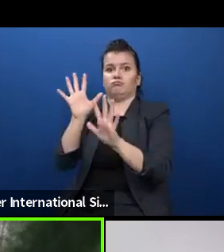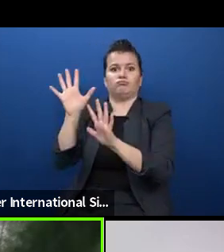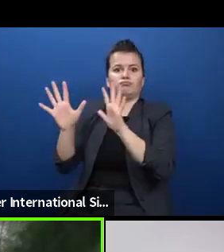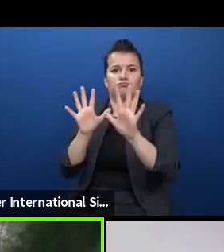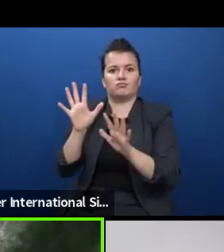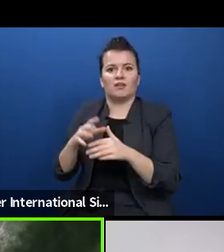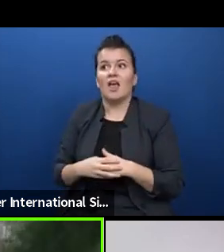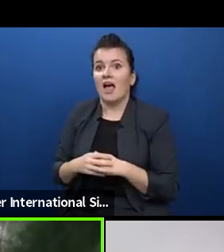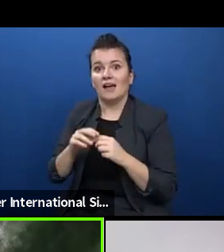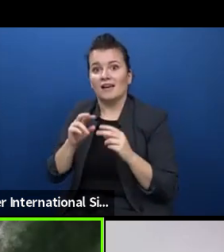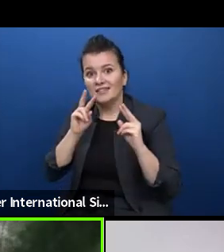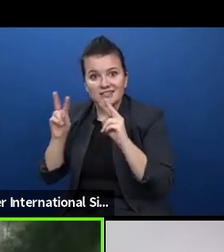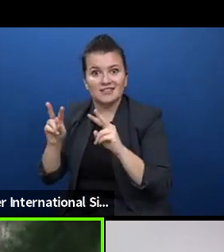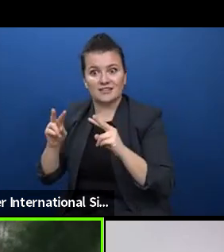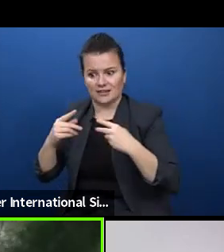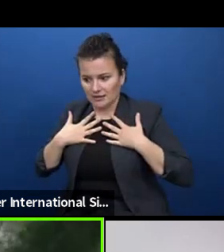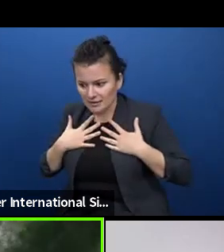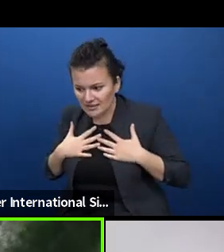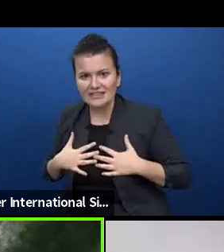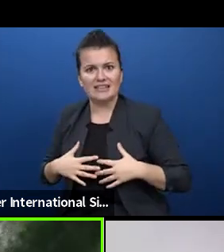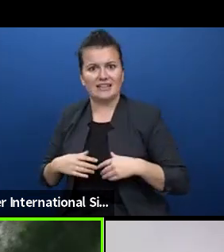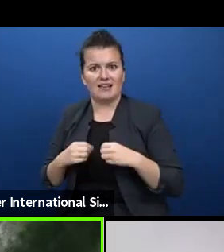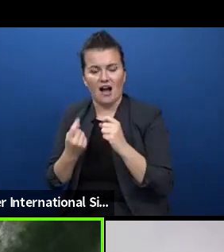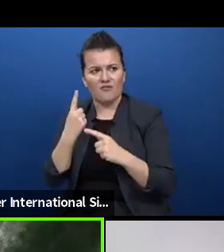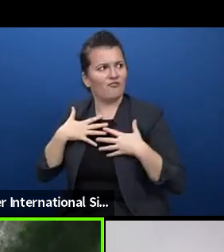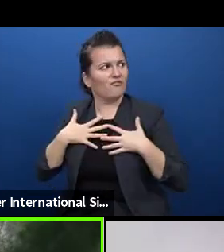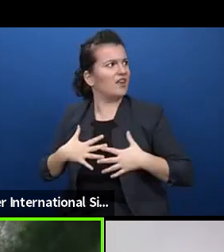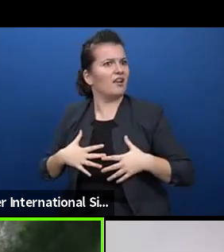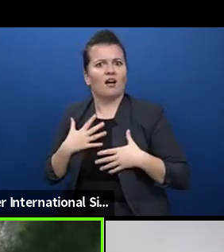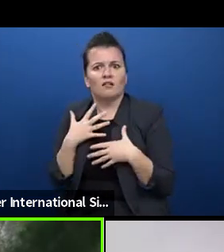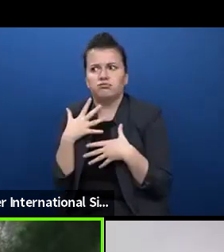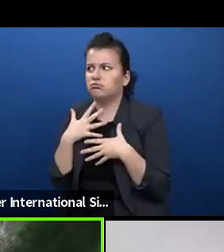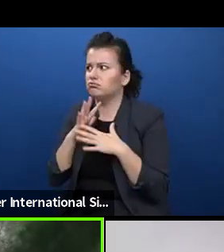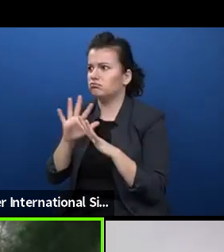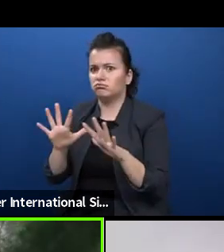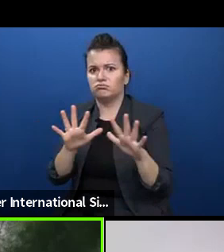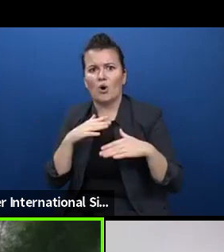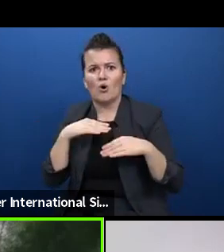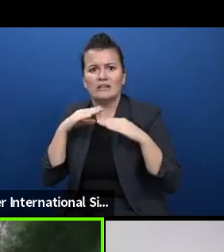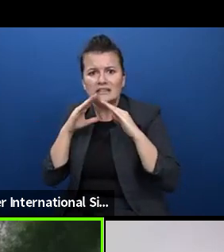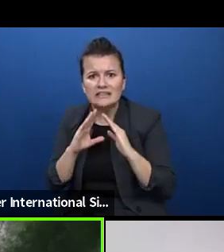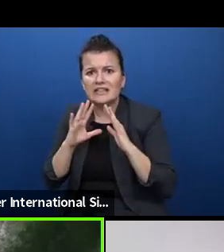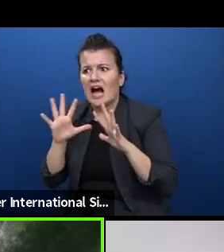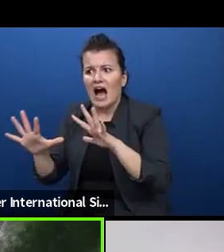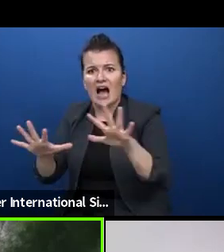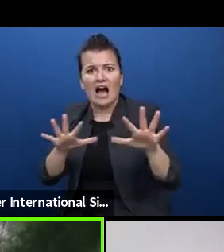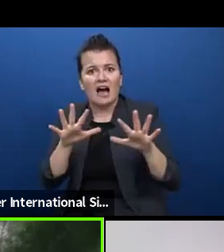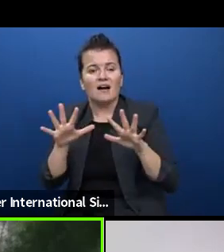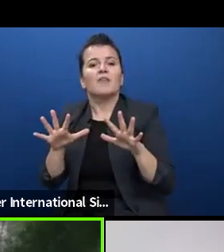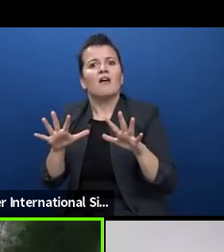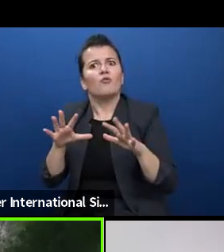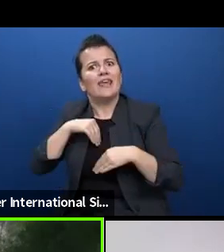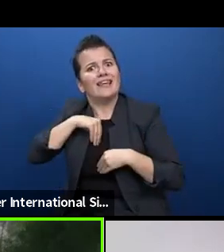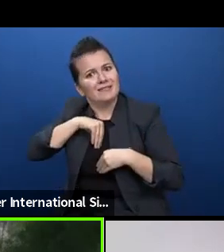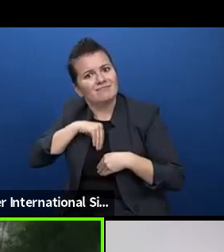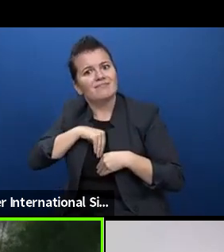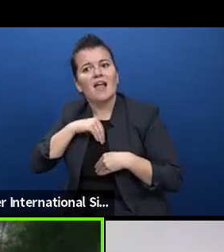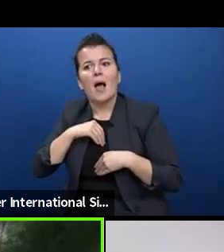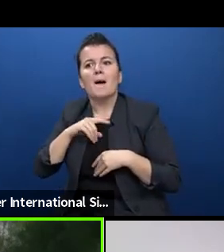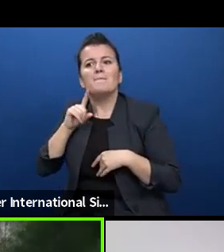bodily in our bodies, some of the anxiety, some of the grief, some of the loss, we see it around us. We see some of the